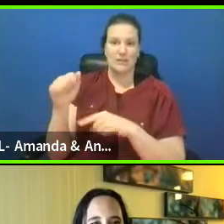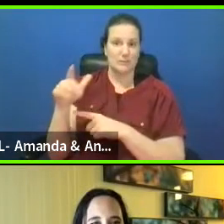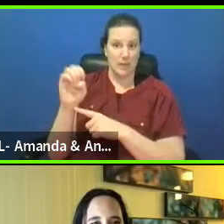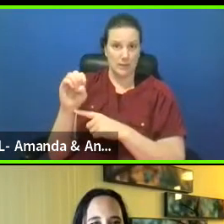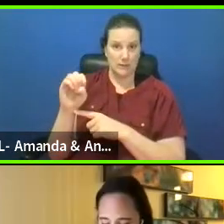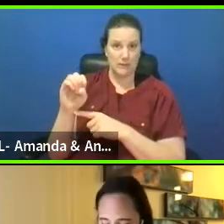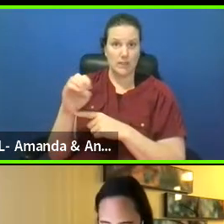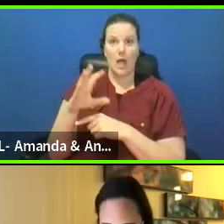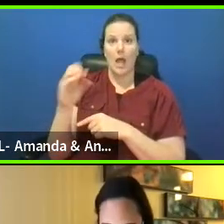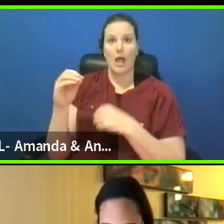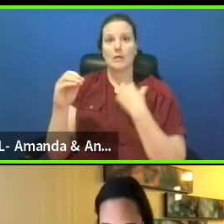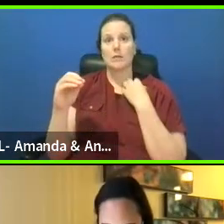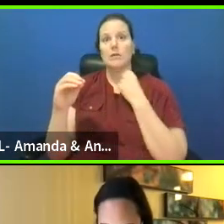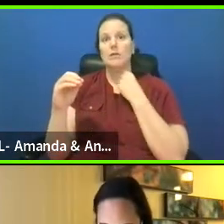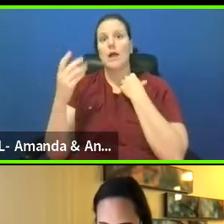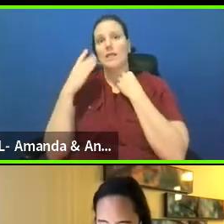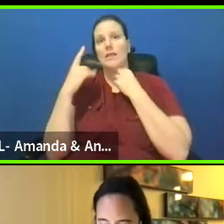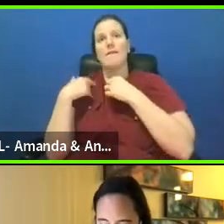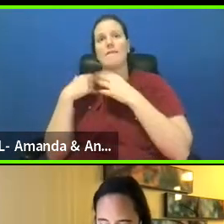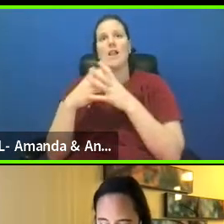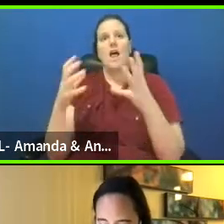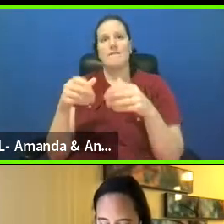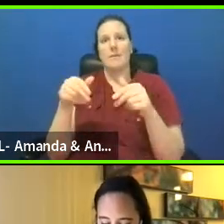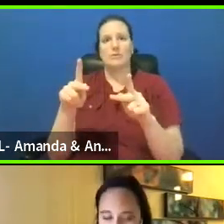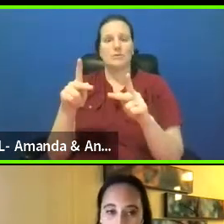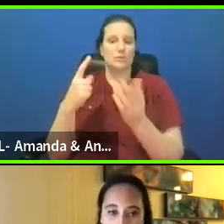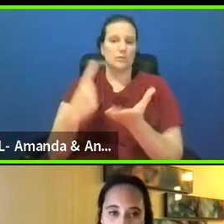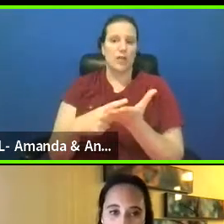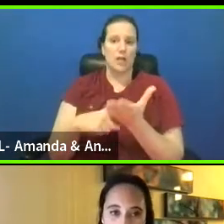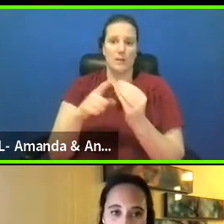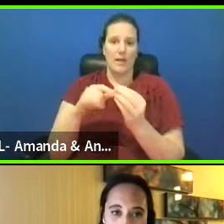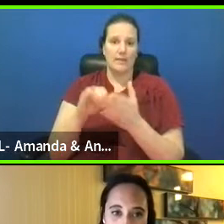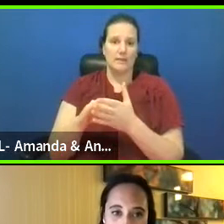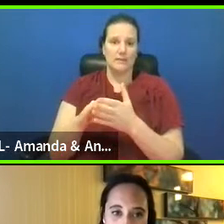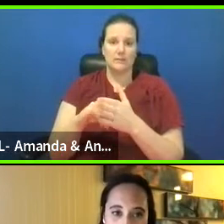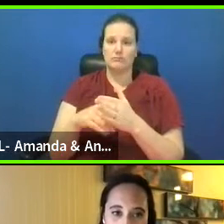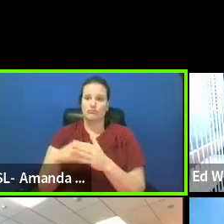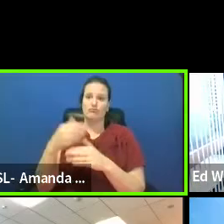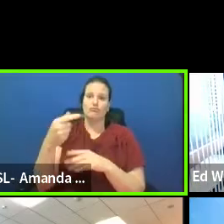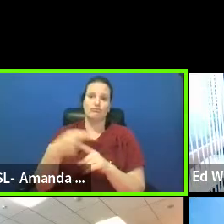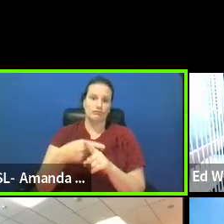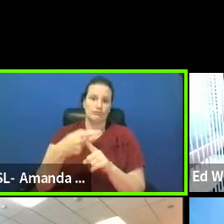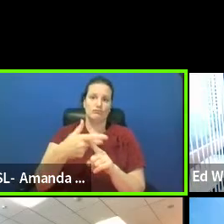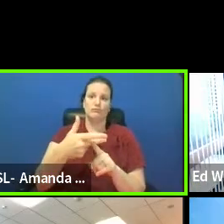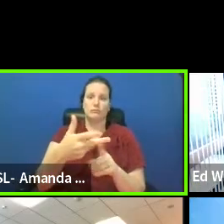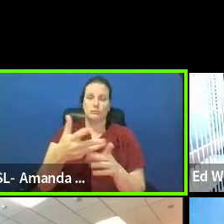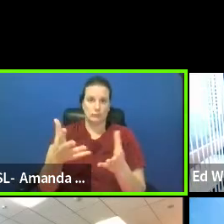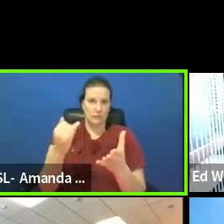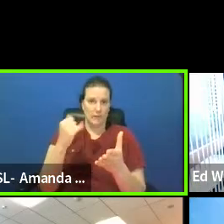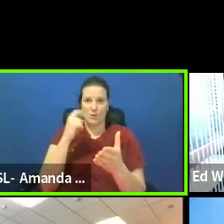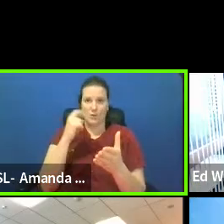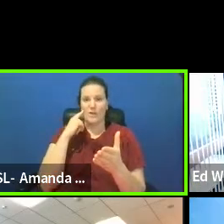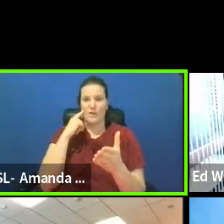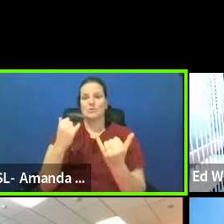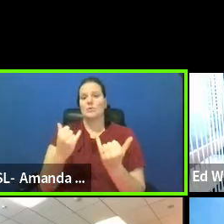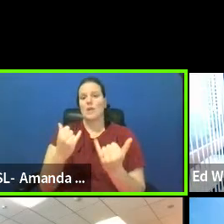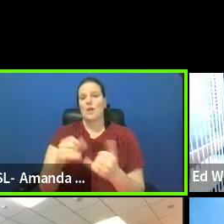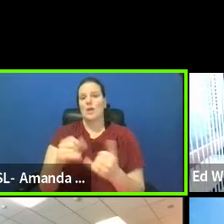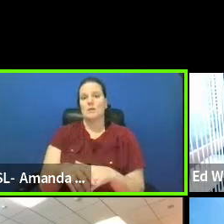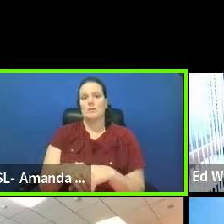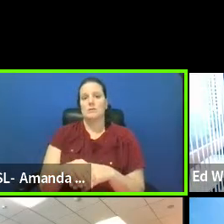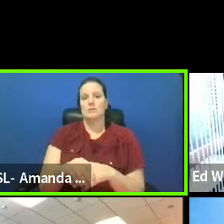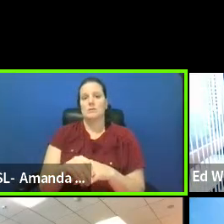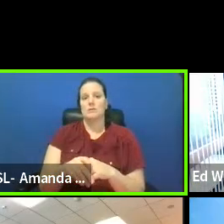And I think there will be lots of opportunities to talk about this over the coming months. So if you don't think of it today, keep